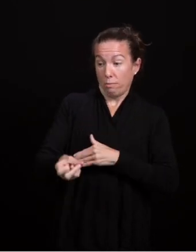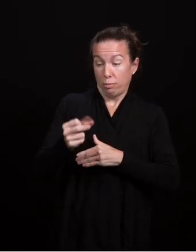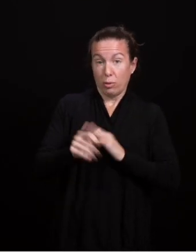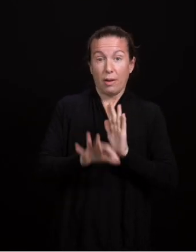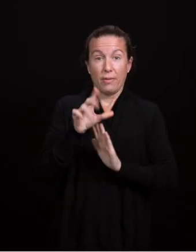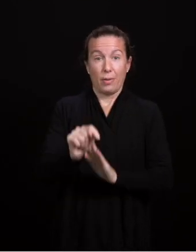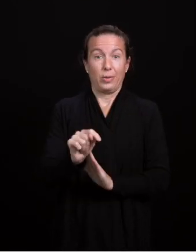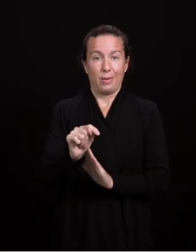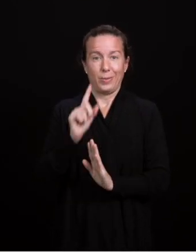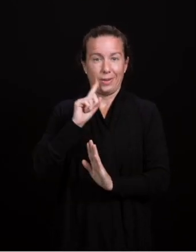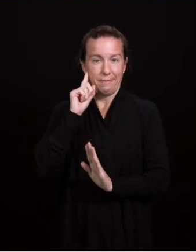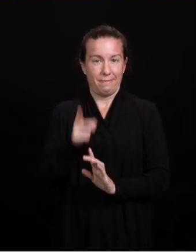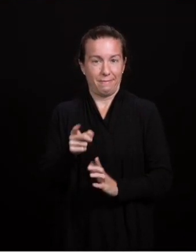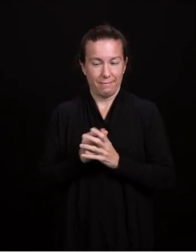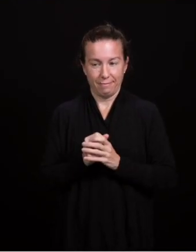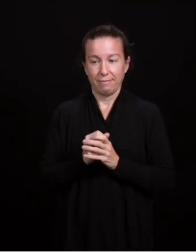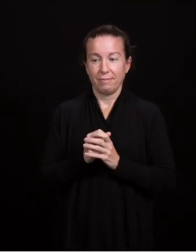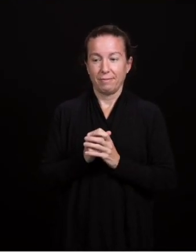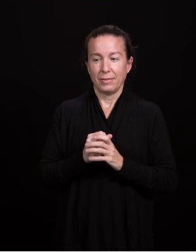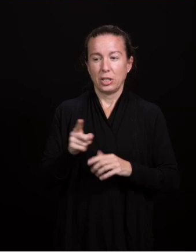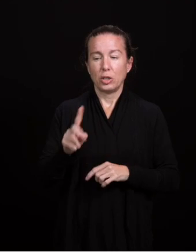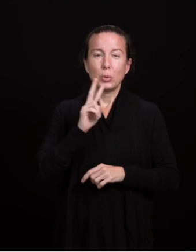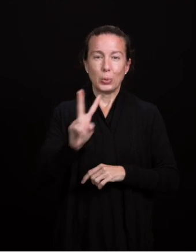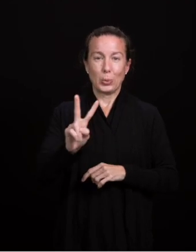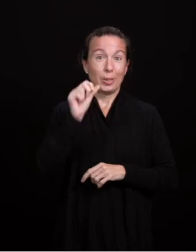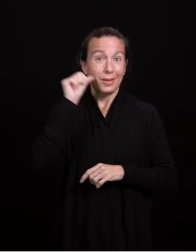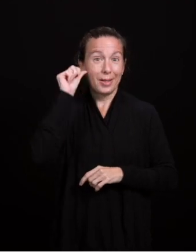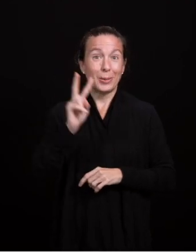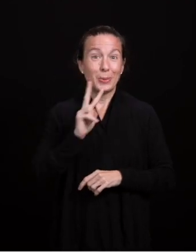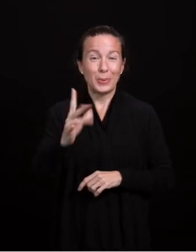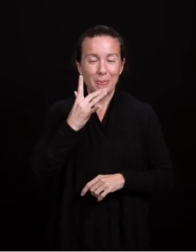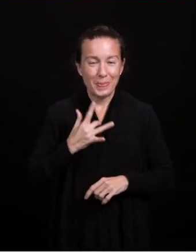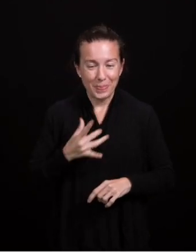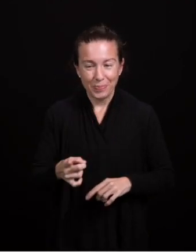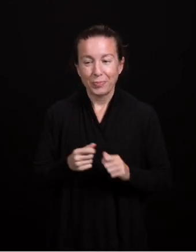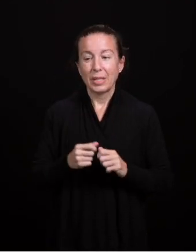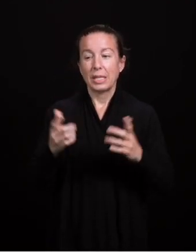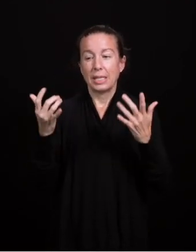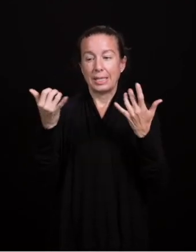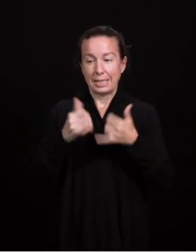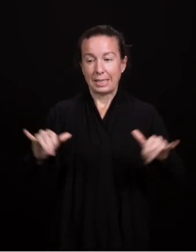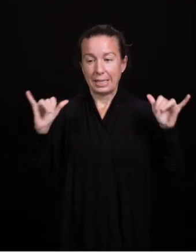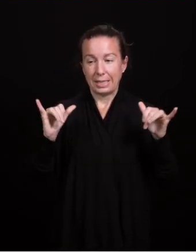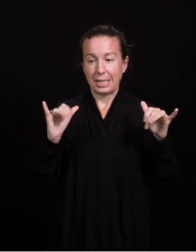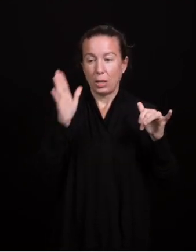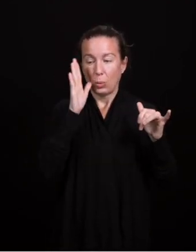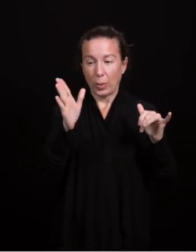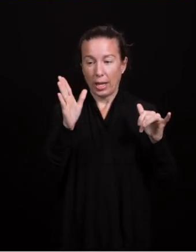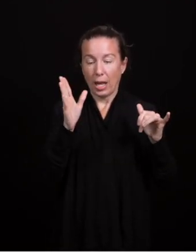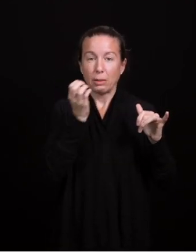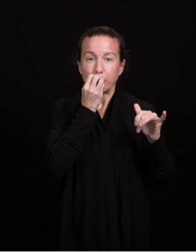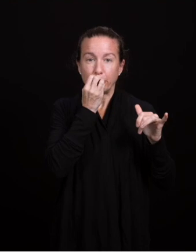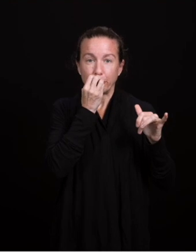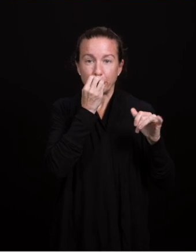we knew that then and there. She's only turned 2 yesterday, so she has a tendency still to go, and she'll go, so I